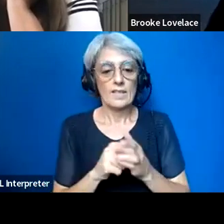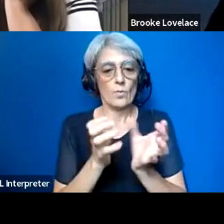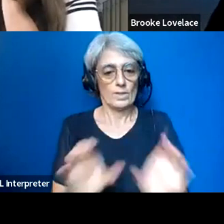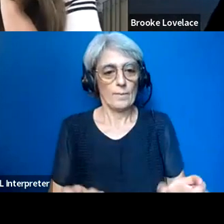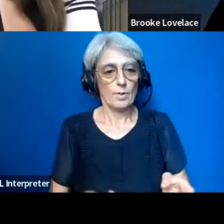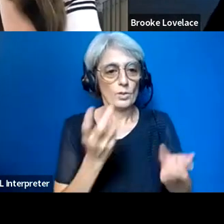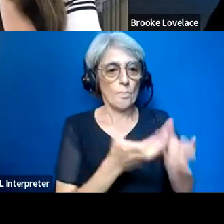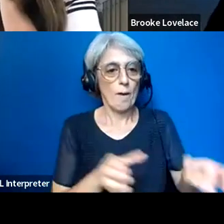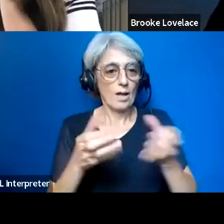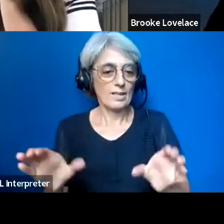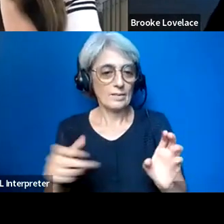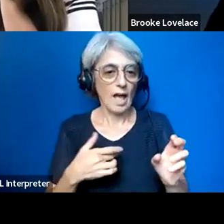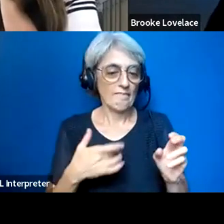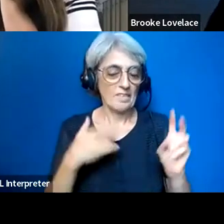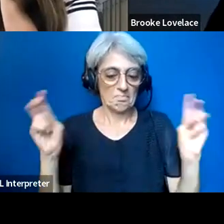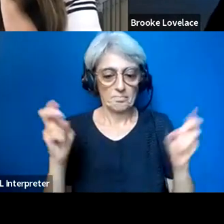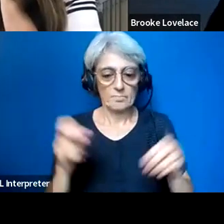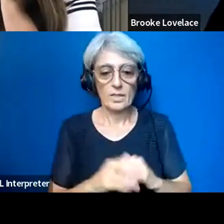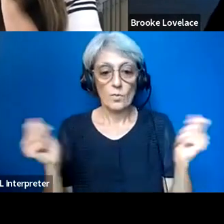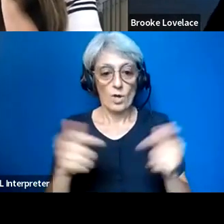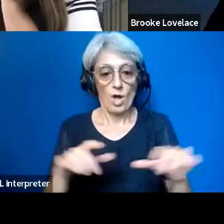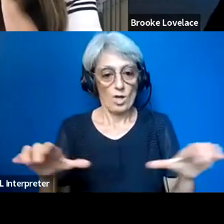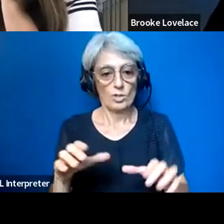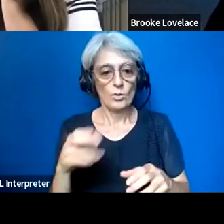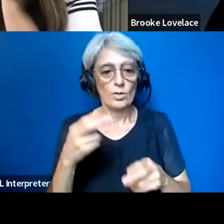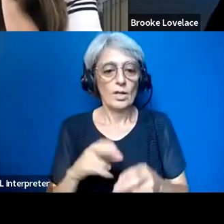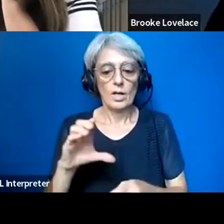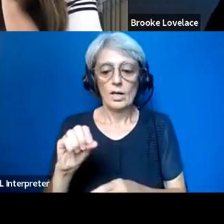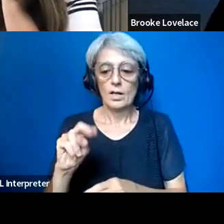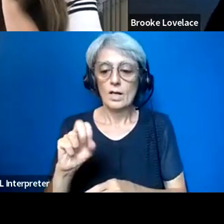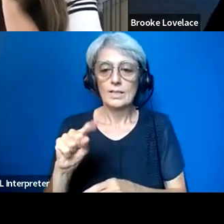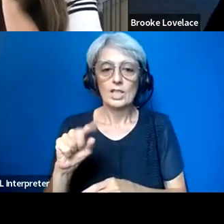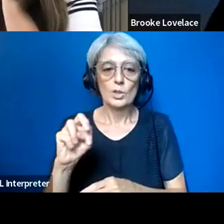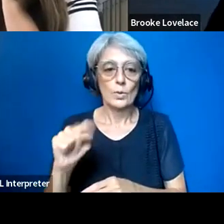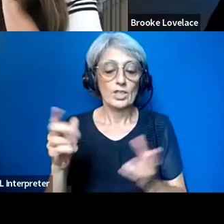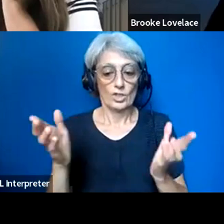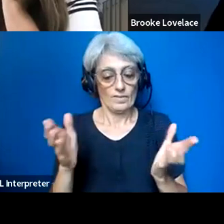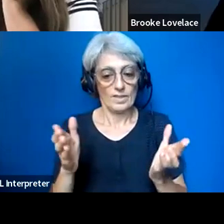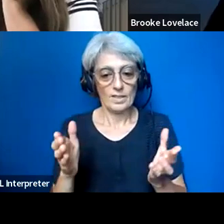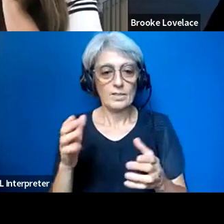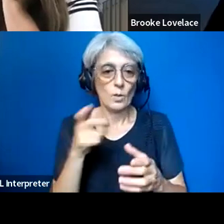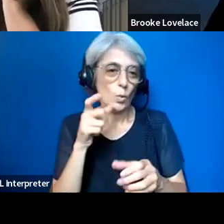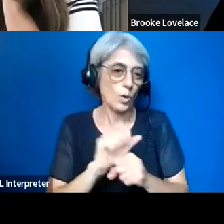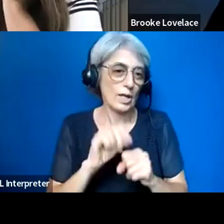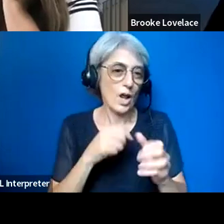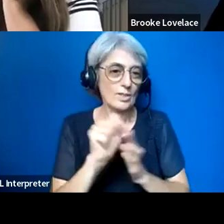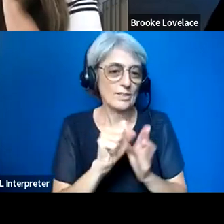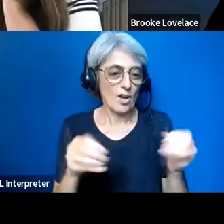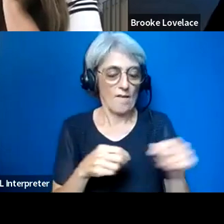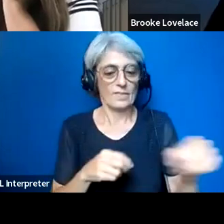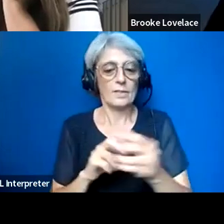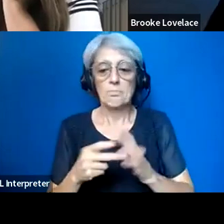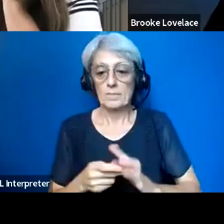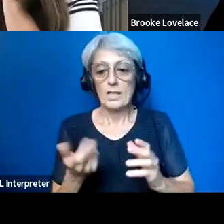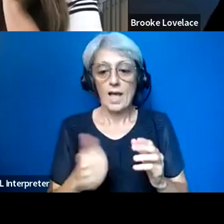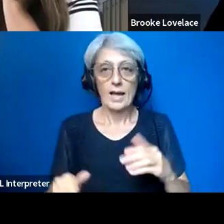say. Everyone who does what we call constituent services works in our state offices. So that means that